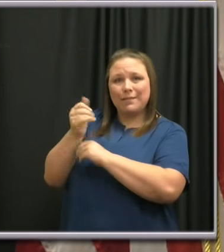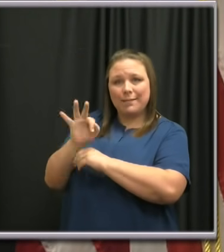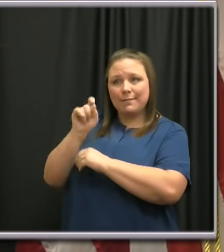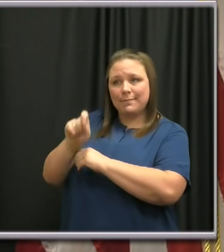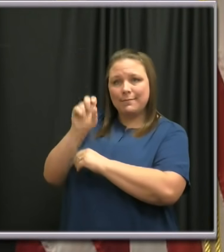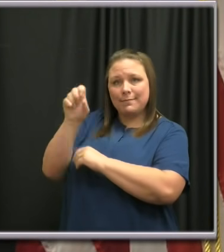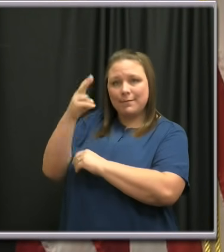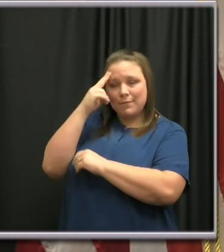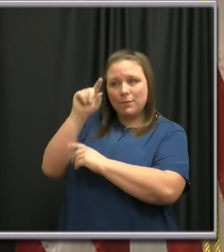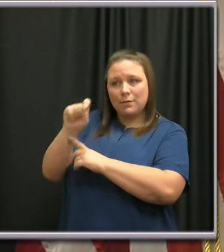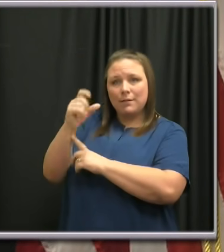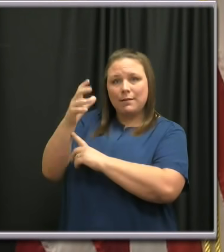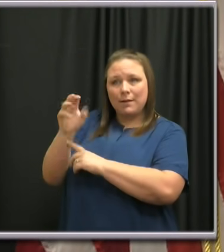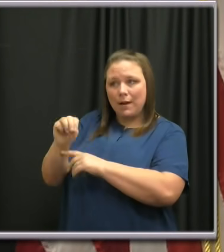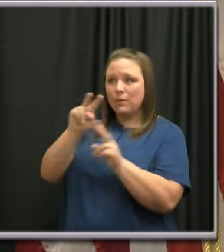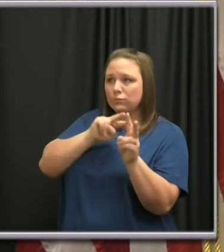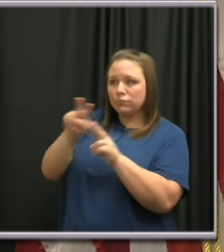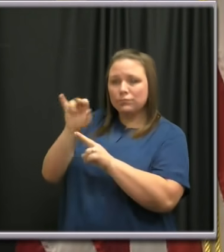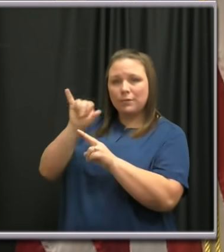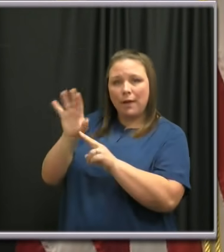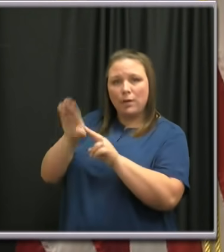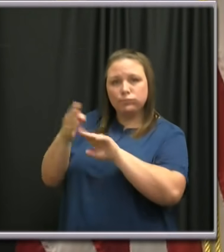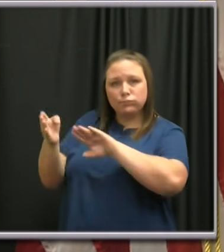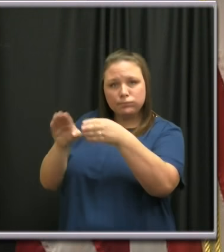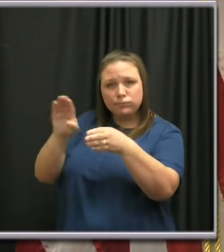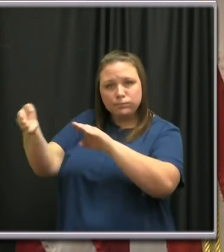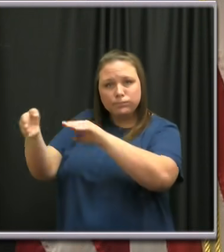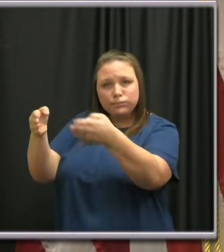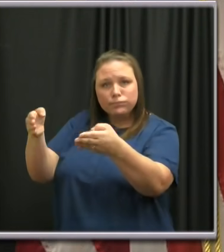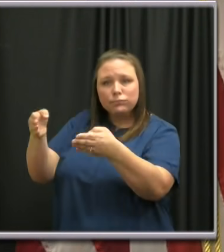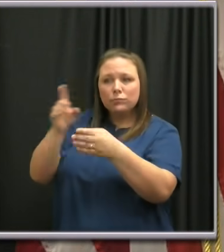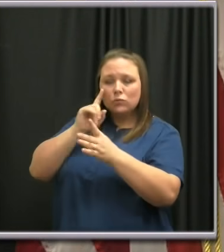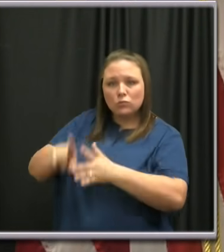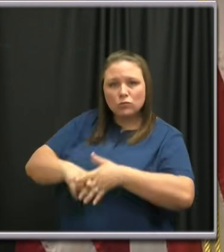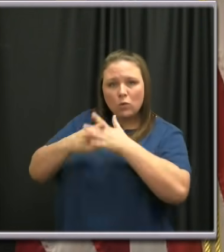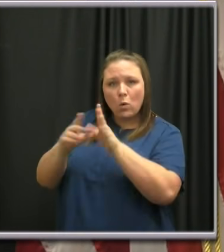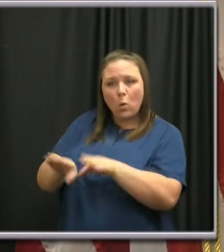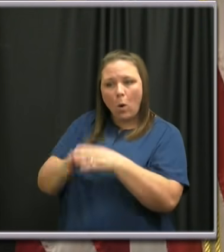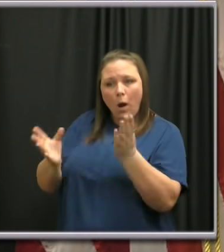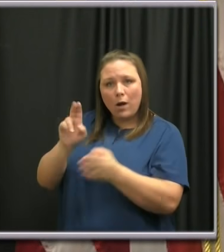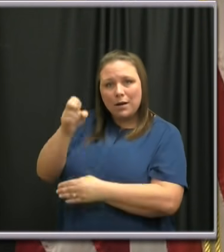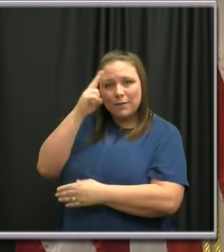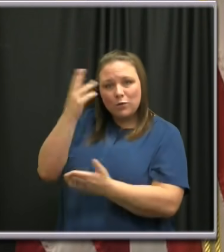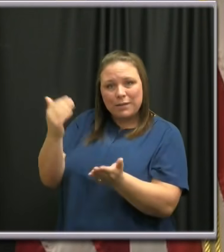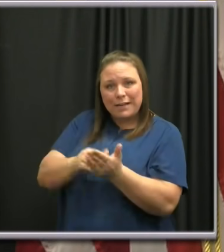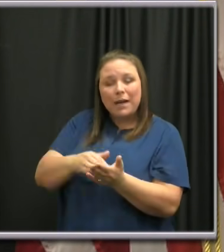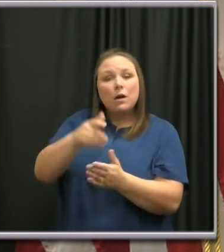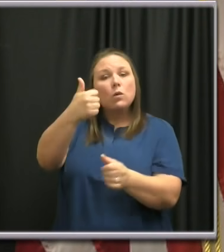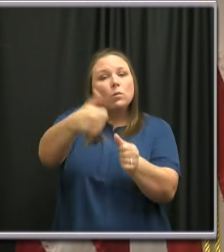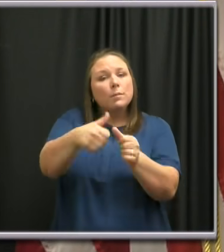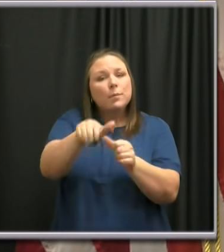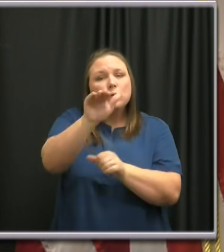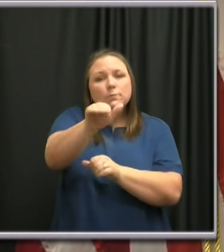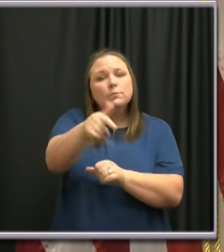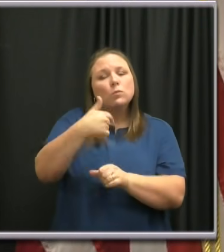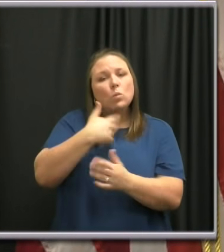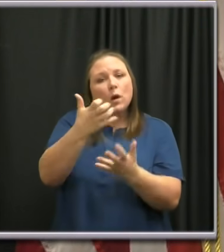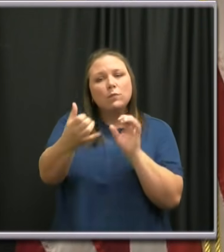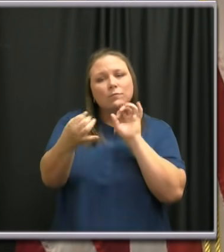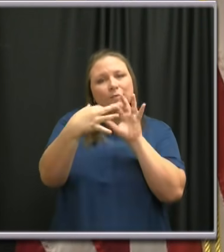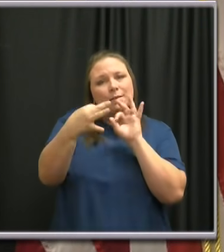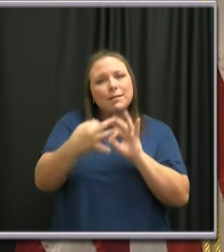covid19.nashville.com to view the roadmap for reopening Nashville, and remember, we want to hear from you. Your feedback may